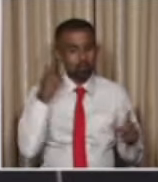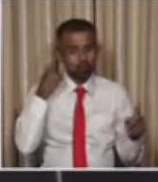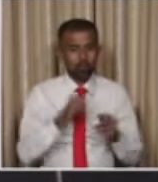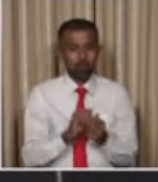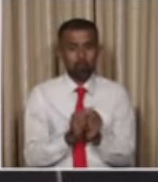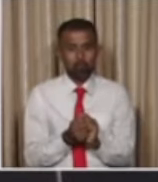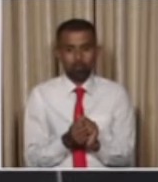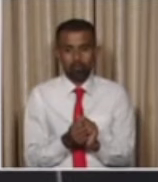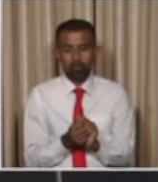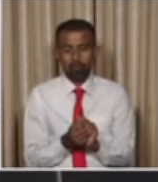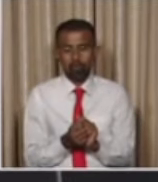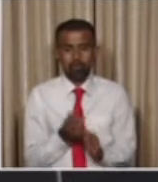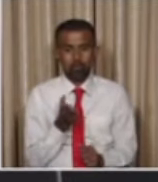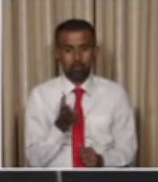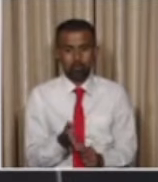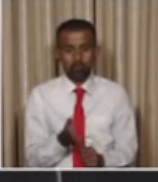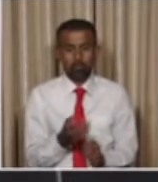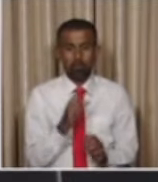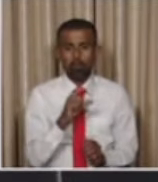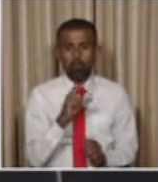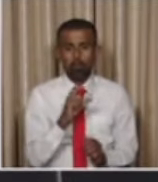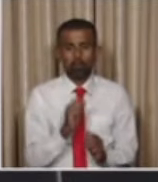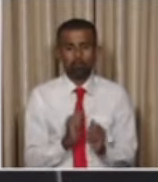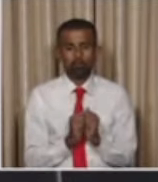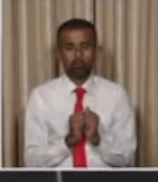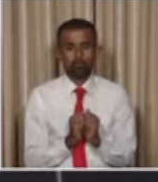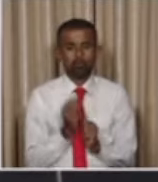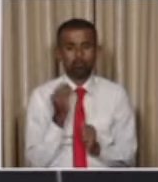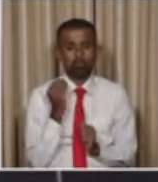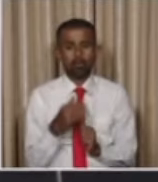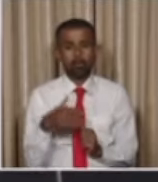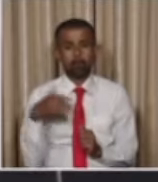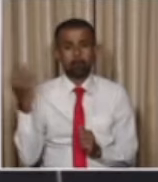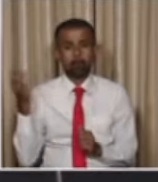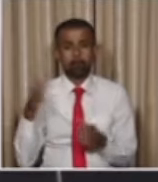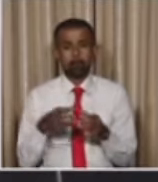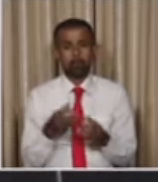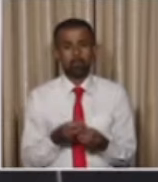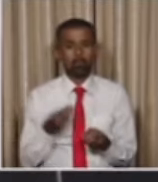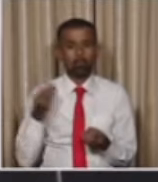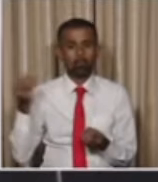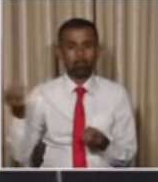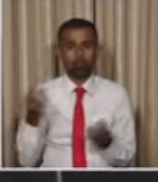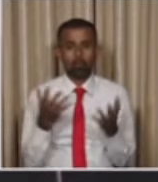this contract being given to an outsider, right? Lanka's